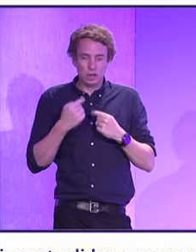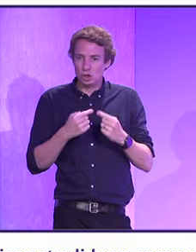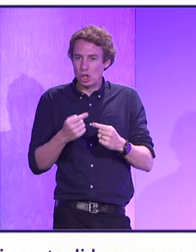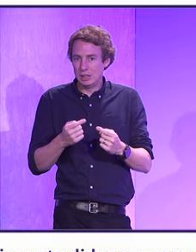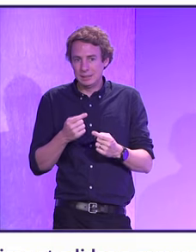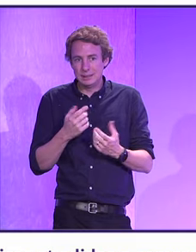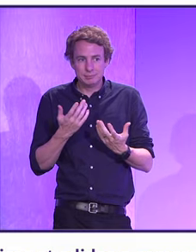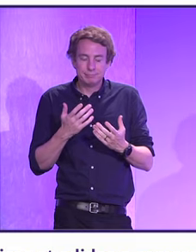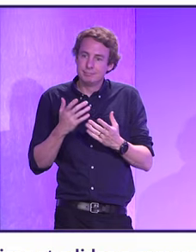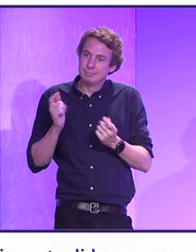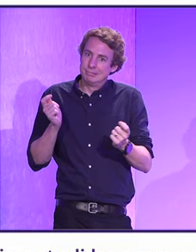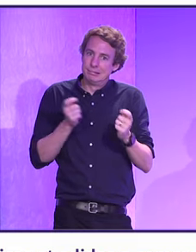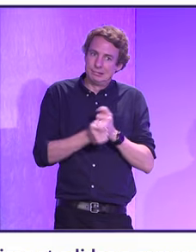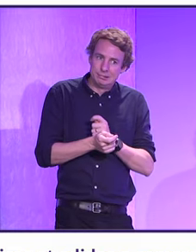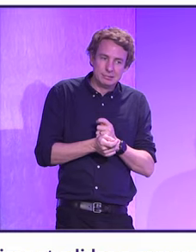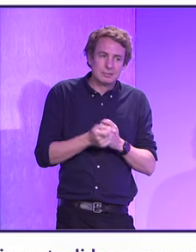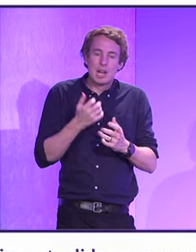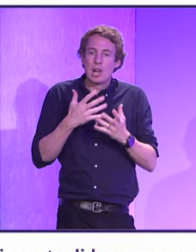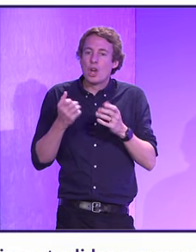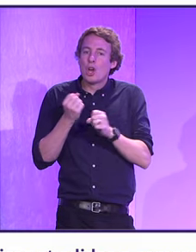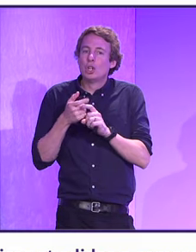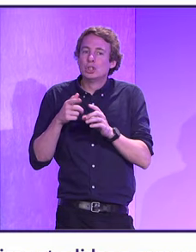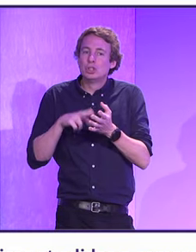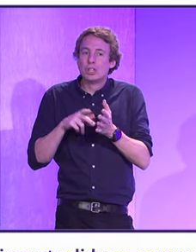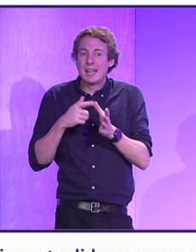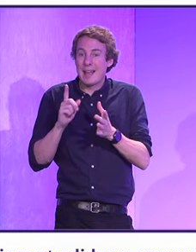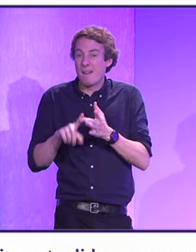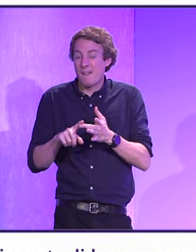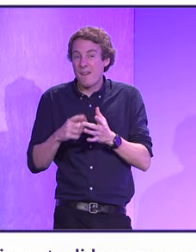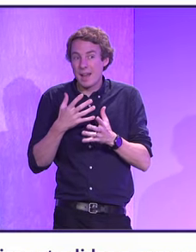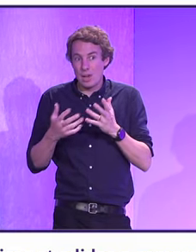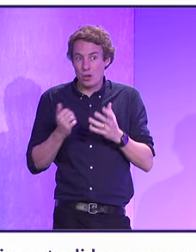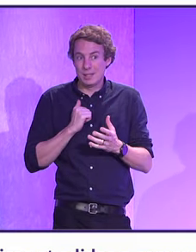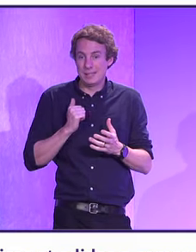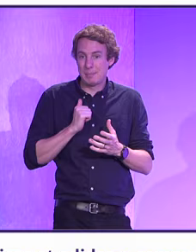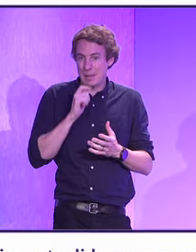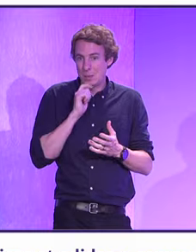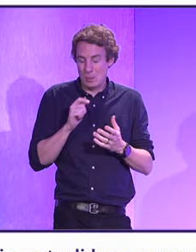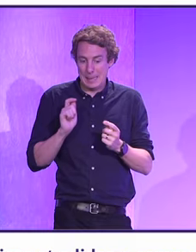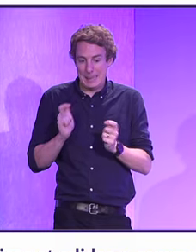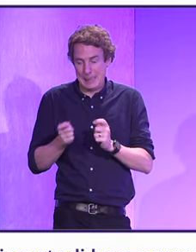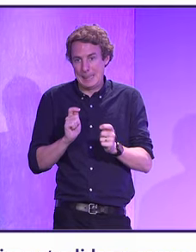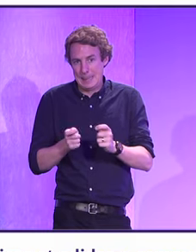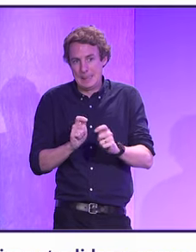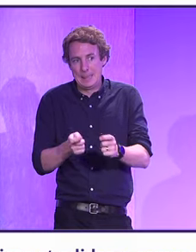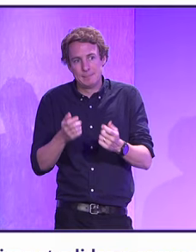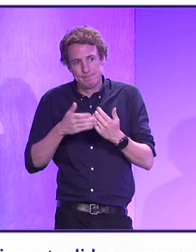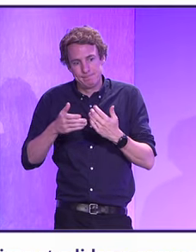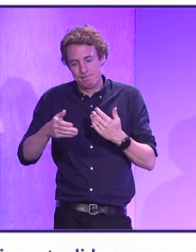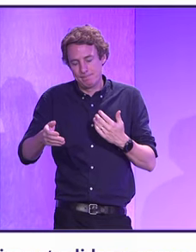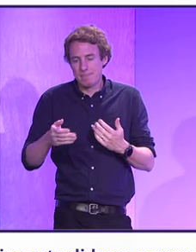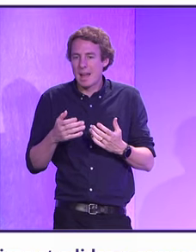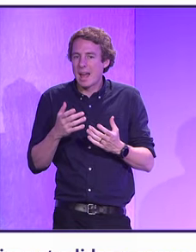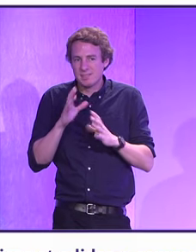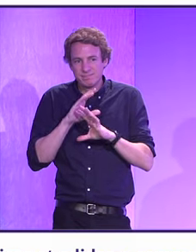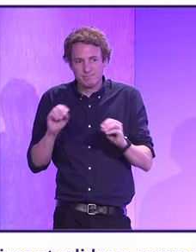journey, moving from monolithic to microservices. There is another one coming up with Gen AI. There is something else that will eventually pop up. And it's a